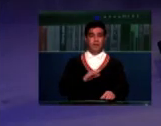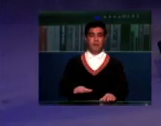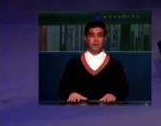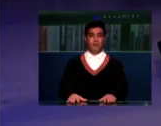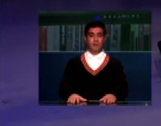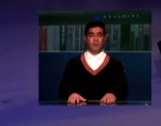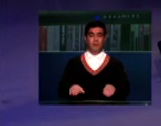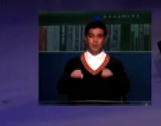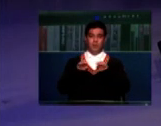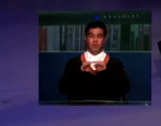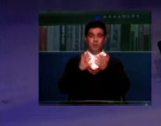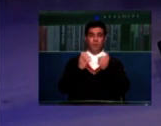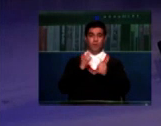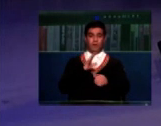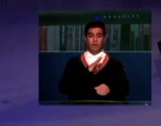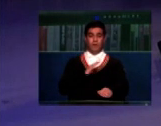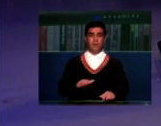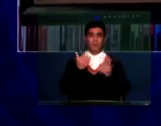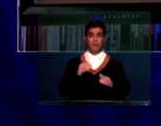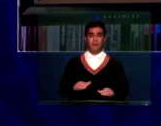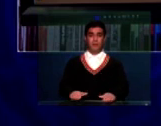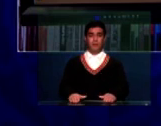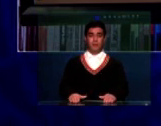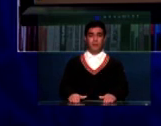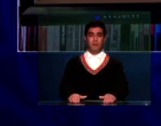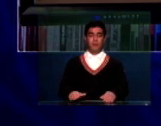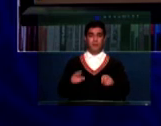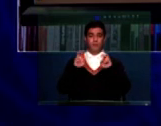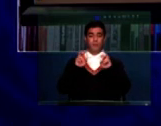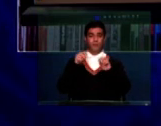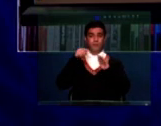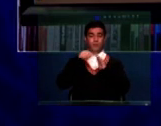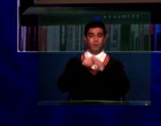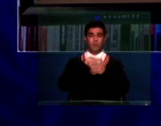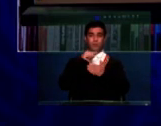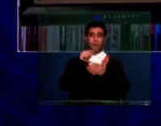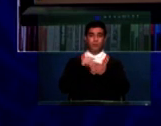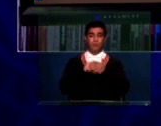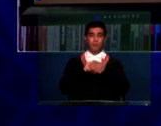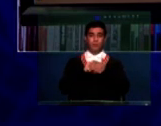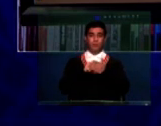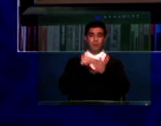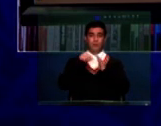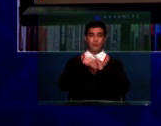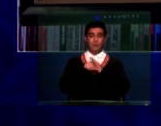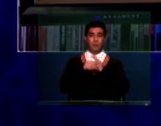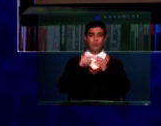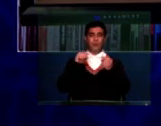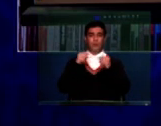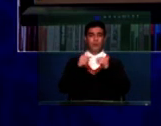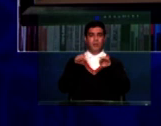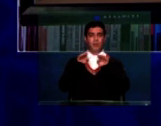reaksiyamizni tenglashtirib oldik. Mavzumuz asosida savollar quyidagi reaksiya